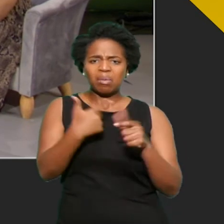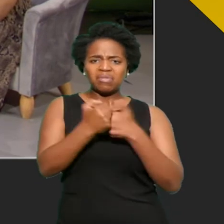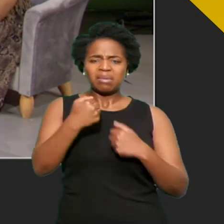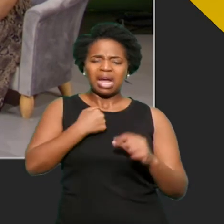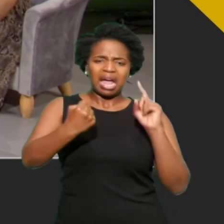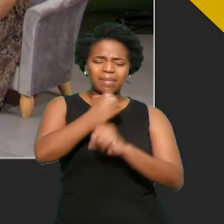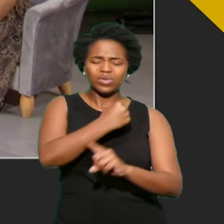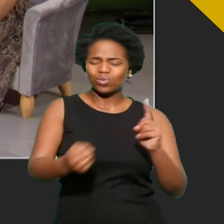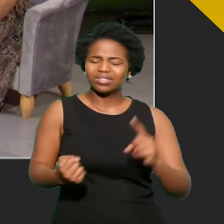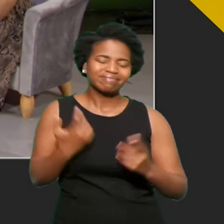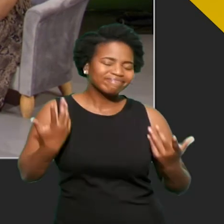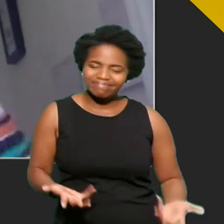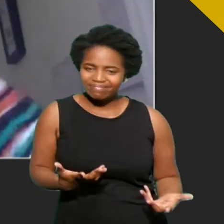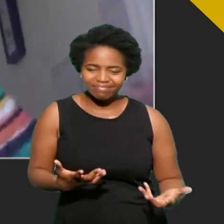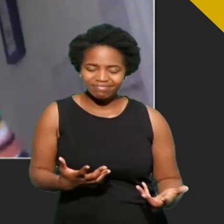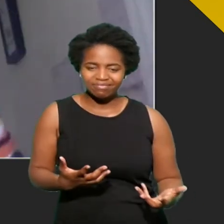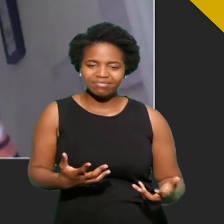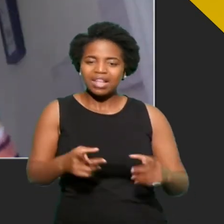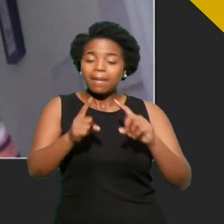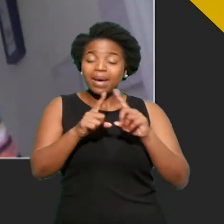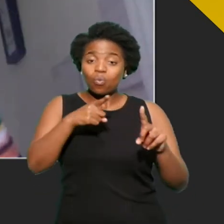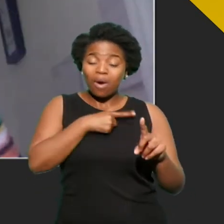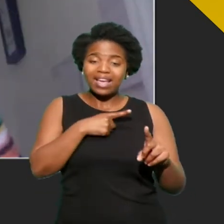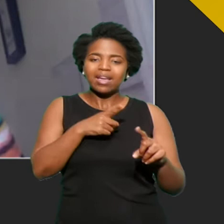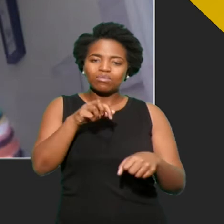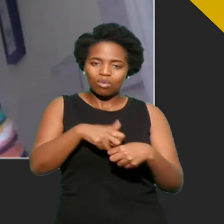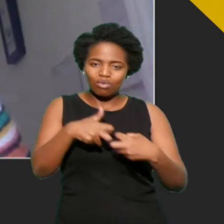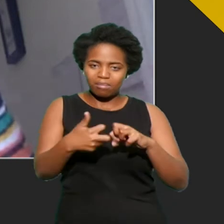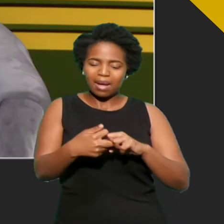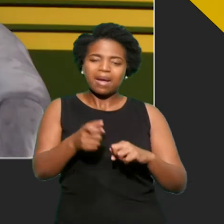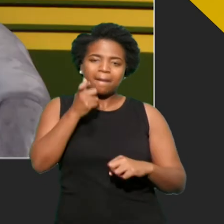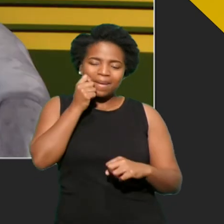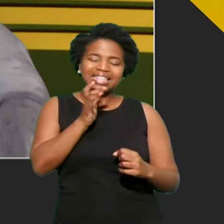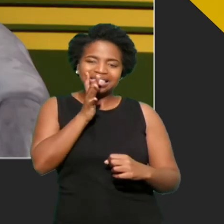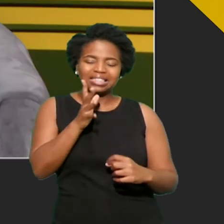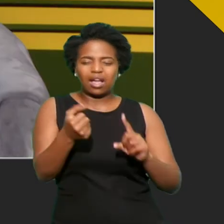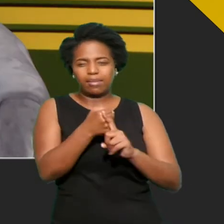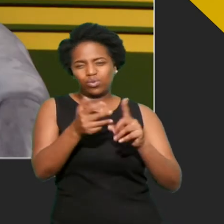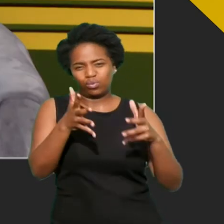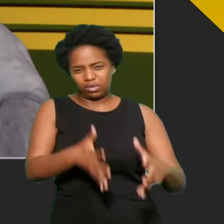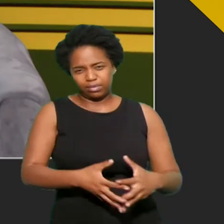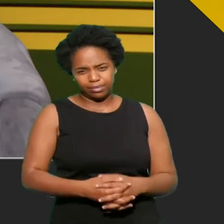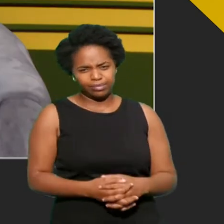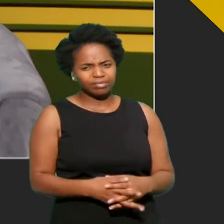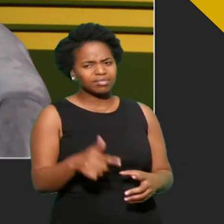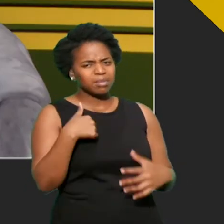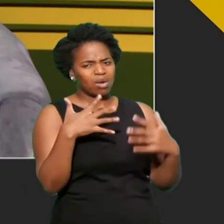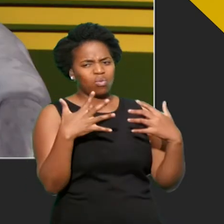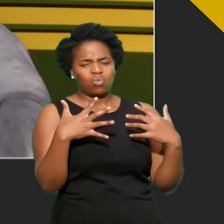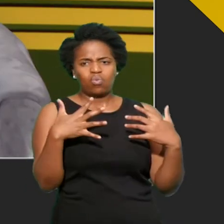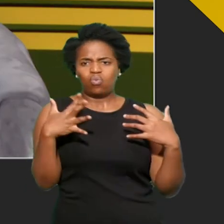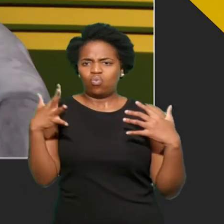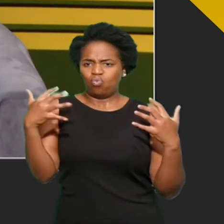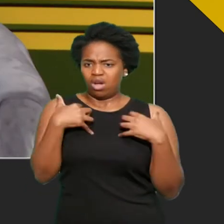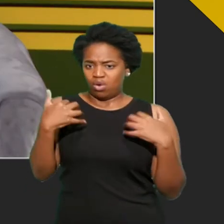is because out there is a population of abusive men. Now that worries me, Professor, because that sounds